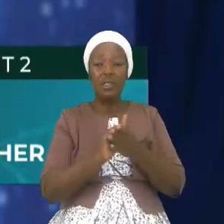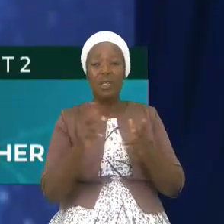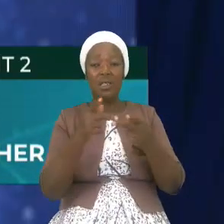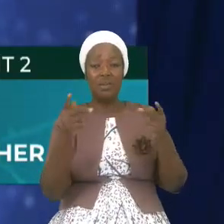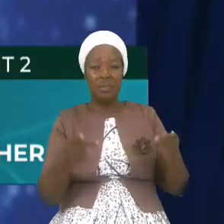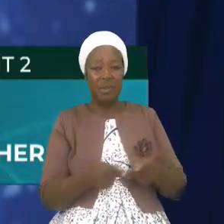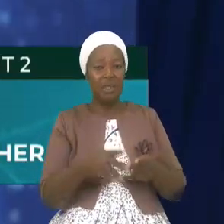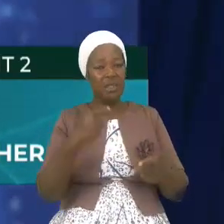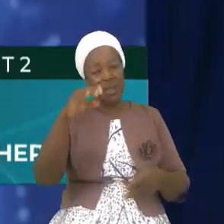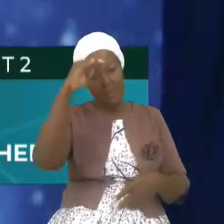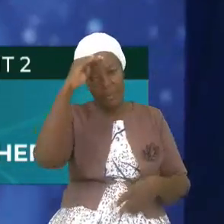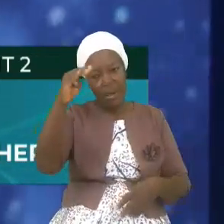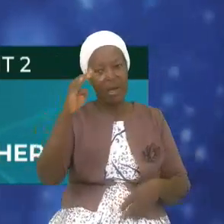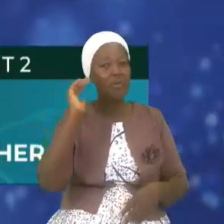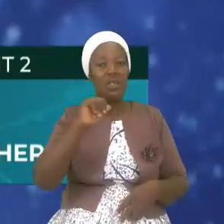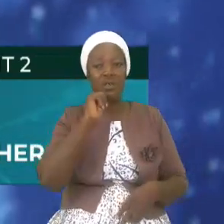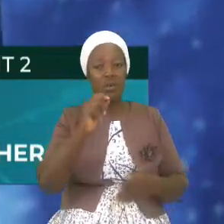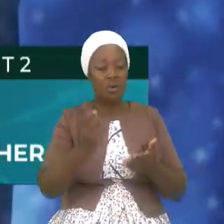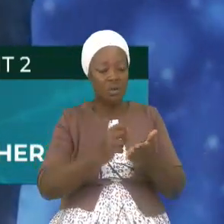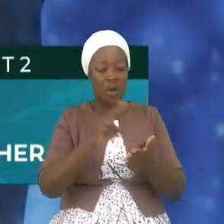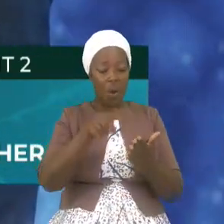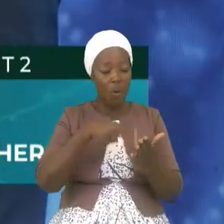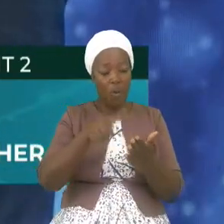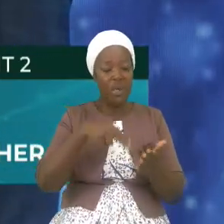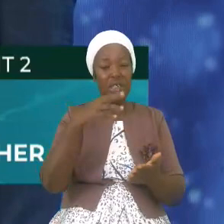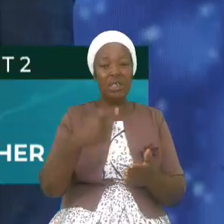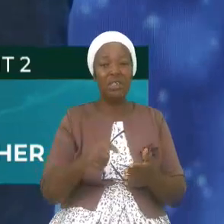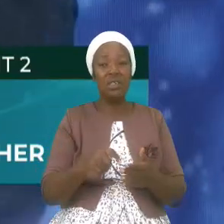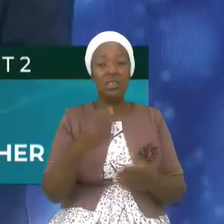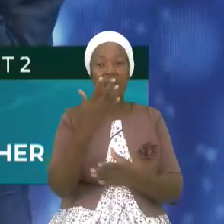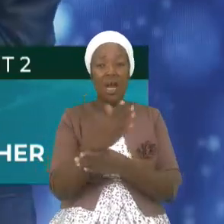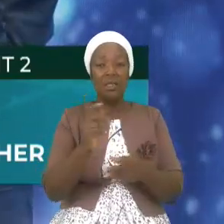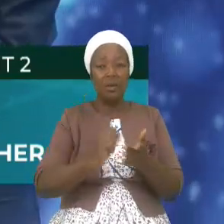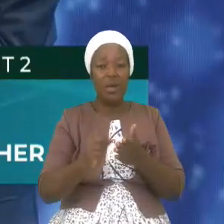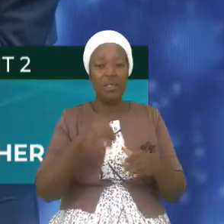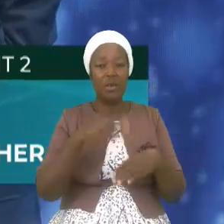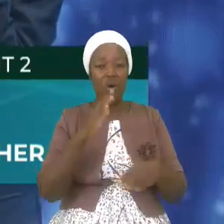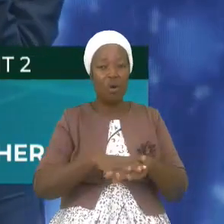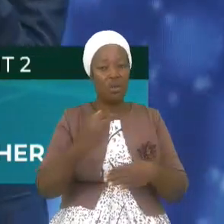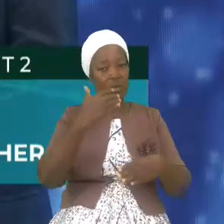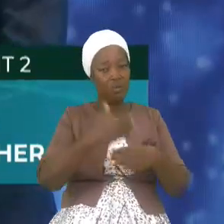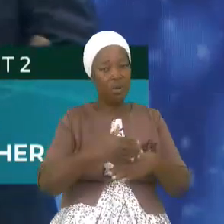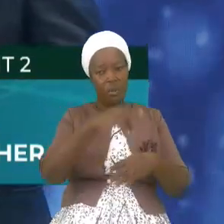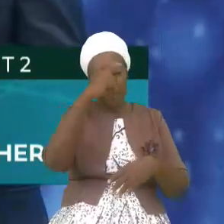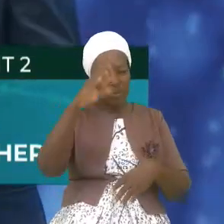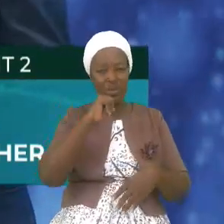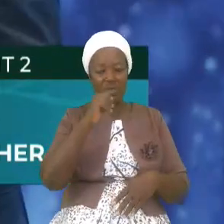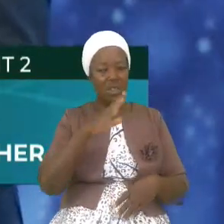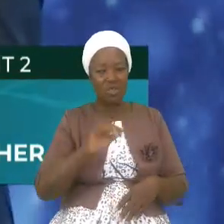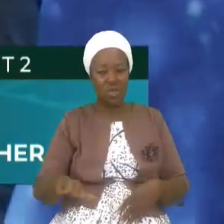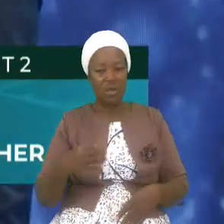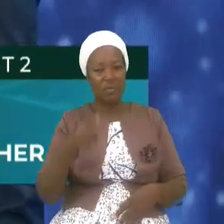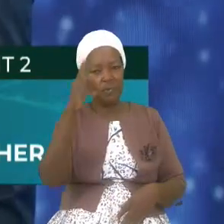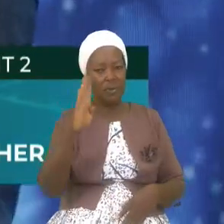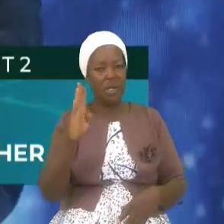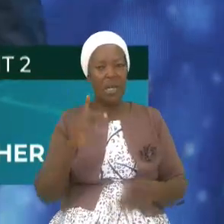handwriting on the wall, because he wasn't a child of God, and it's the writing of God, and you cannot read